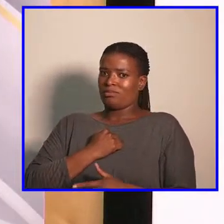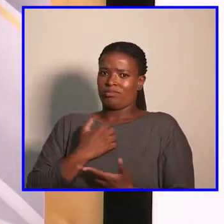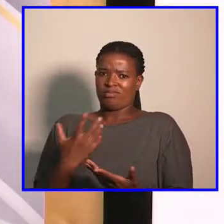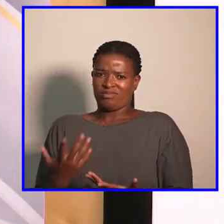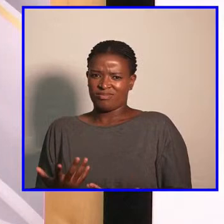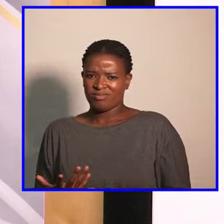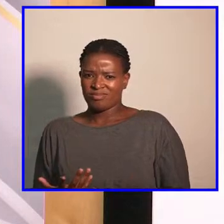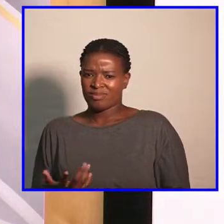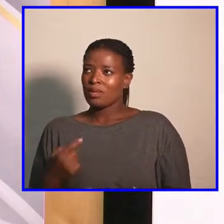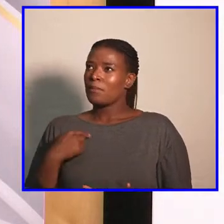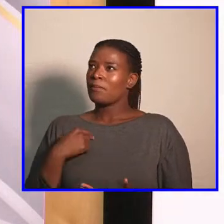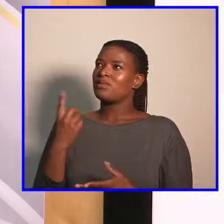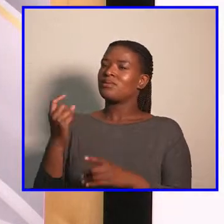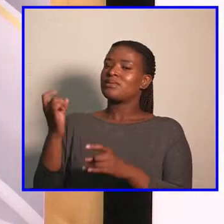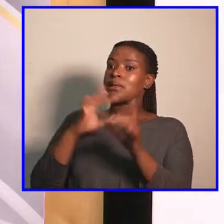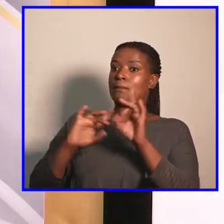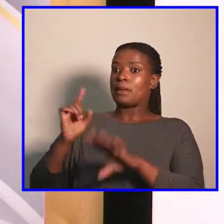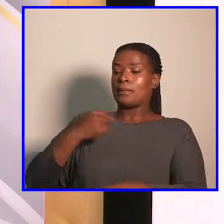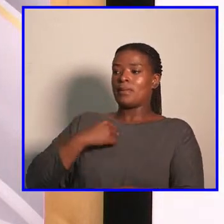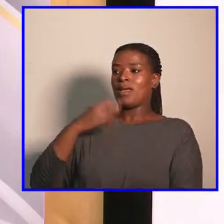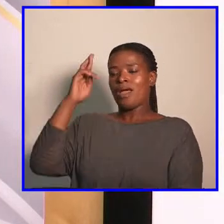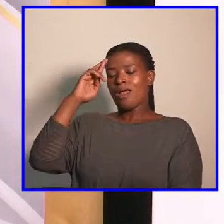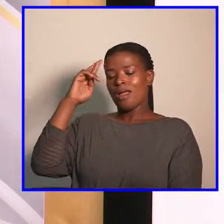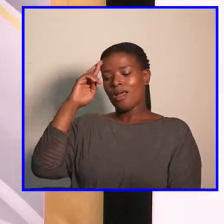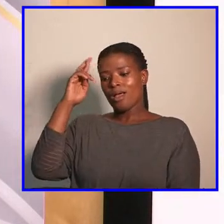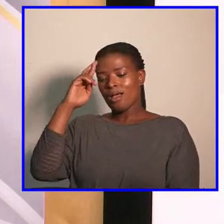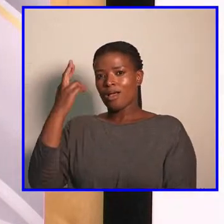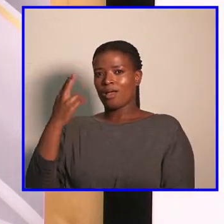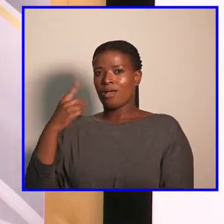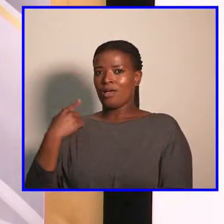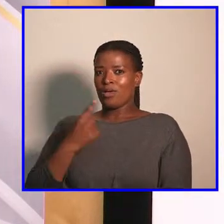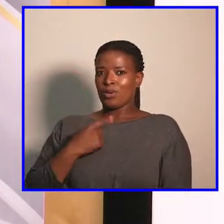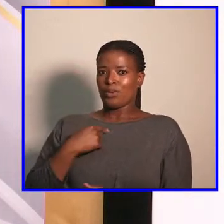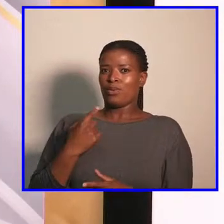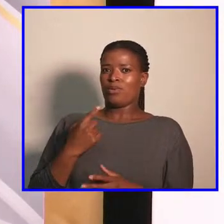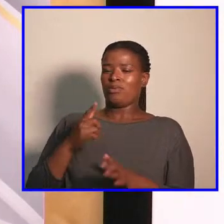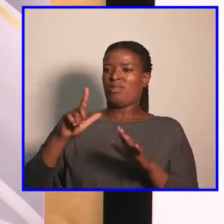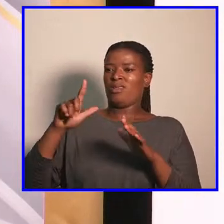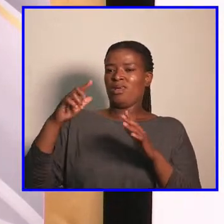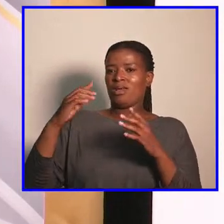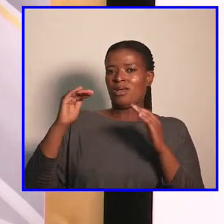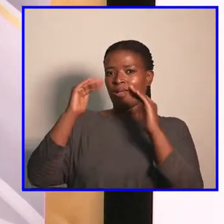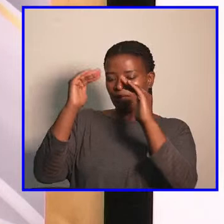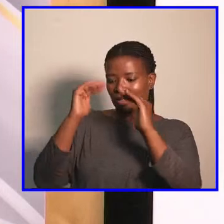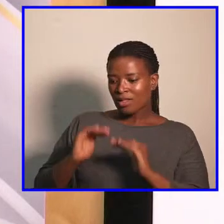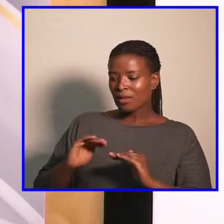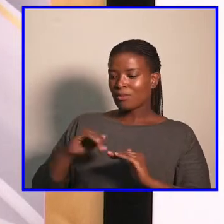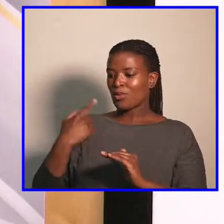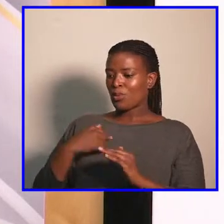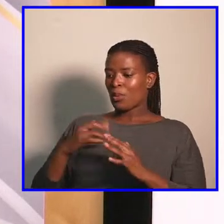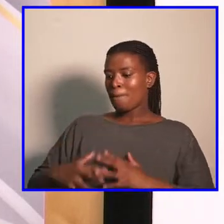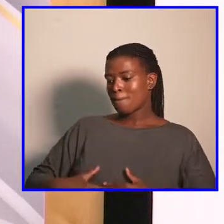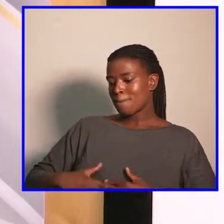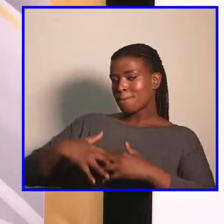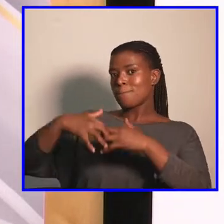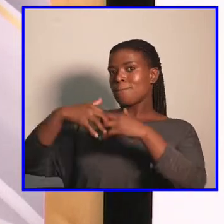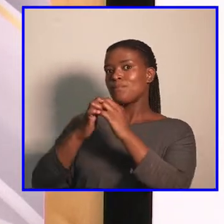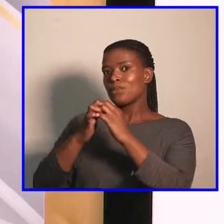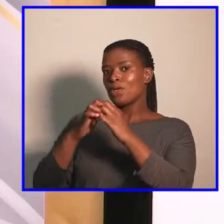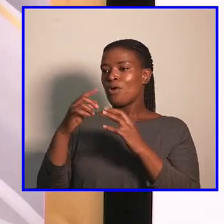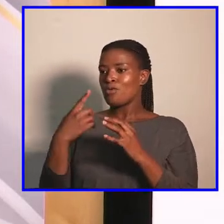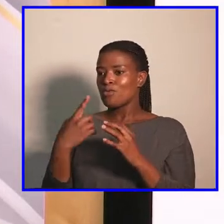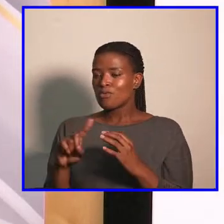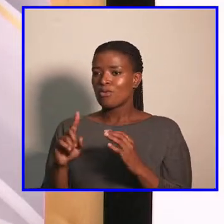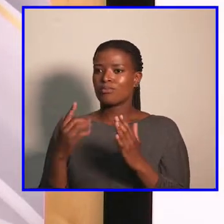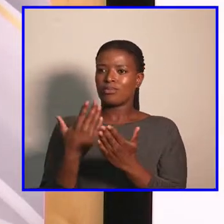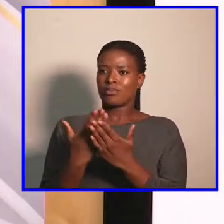I often remind myself of the preamble of our Constitution that says that we come together to heal the injustices